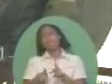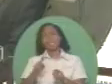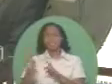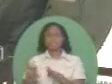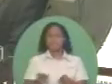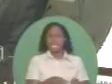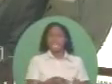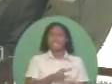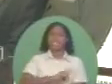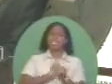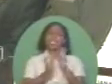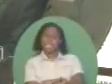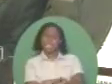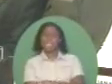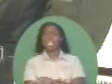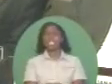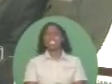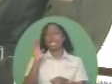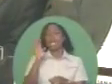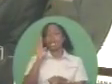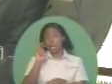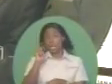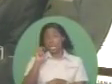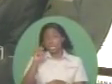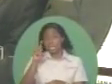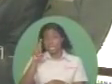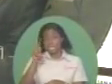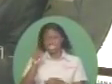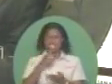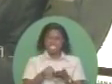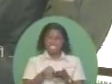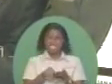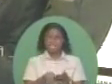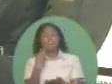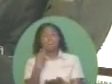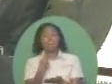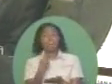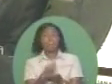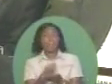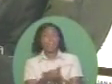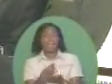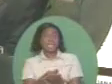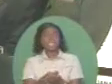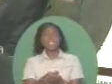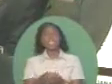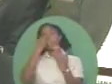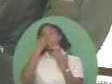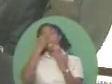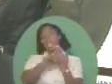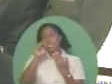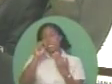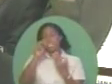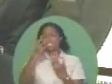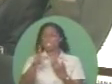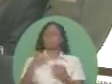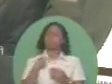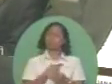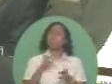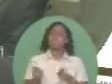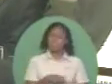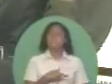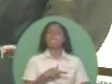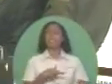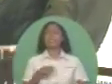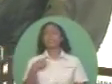CLICO Investment Fund. This action will bring the CLICO matter to an end, having settled all the obligations committed by this